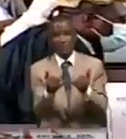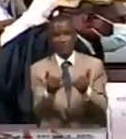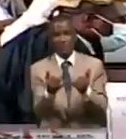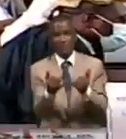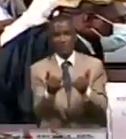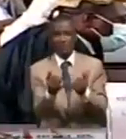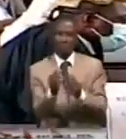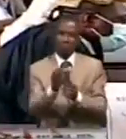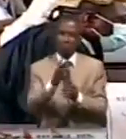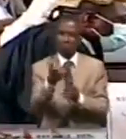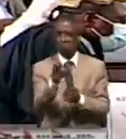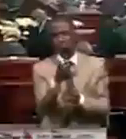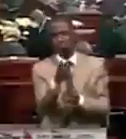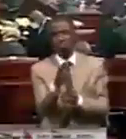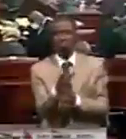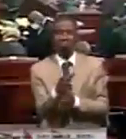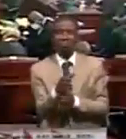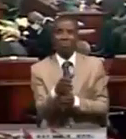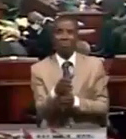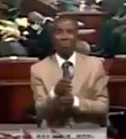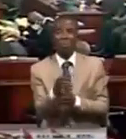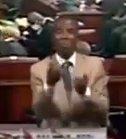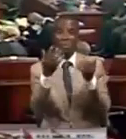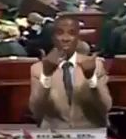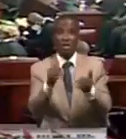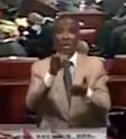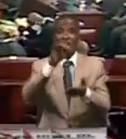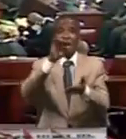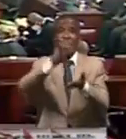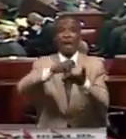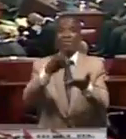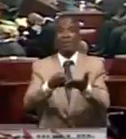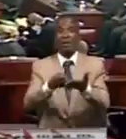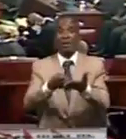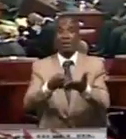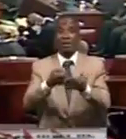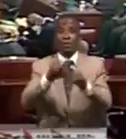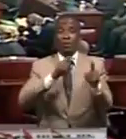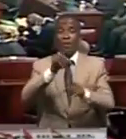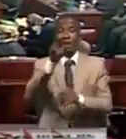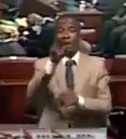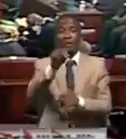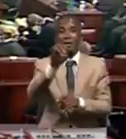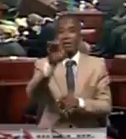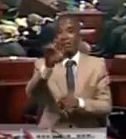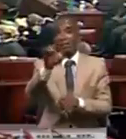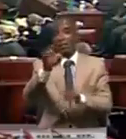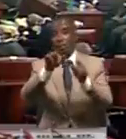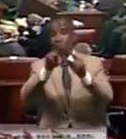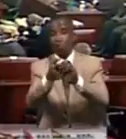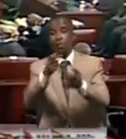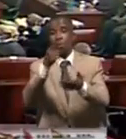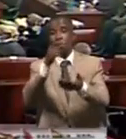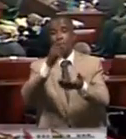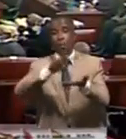In a nutshell, it is our submission that given the evidence from the petitioner to a petitioner's witnesses and the